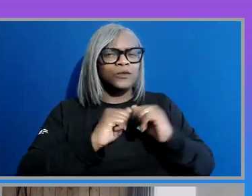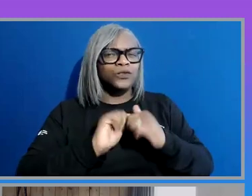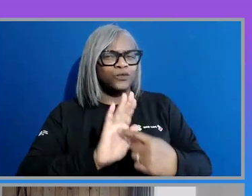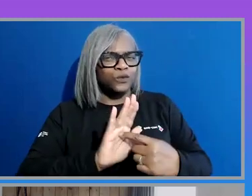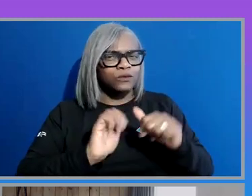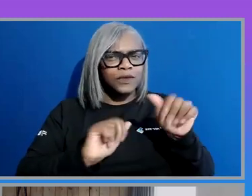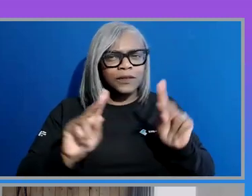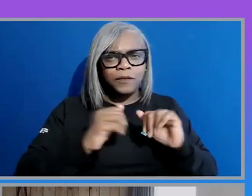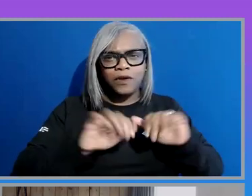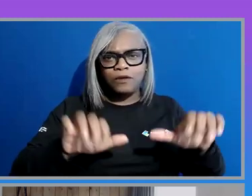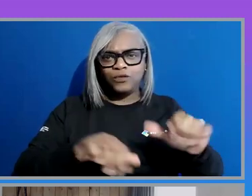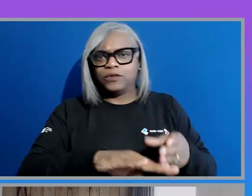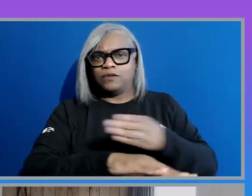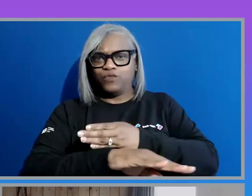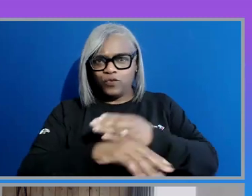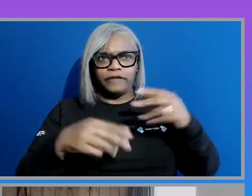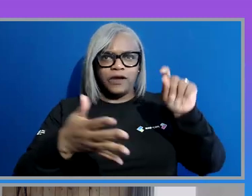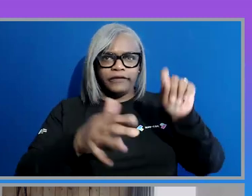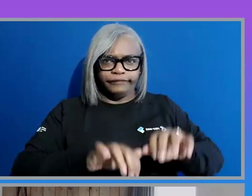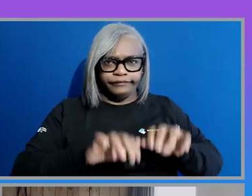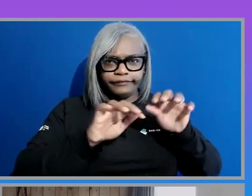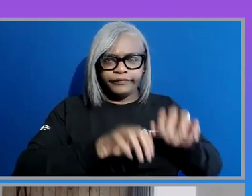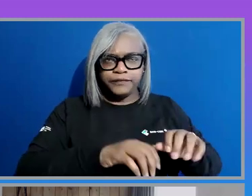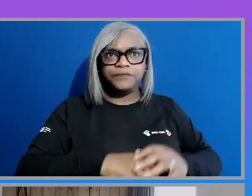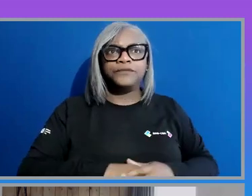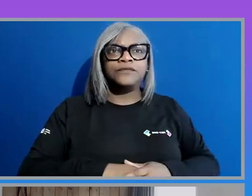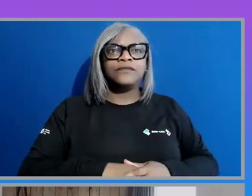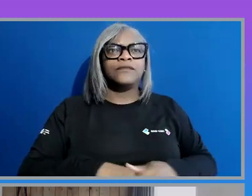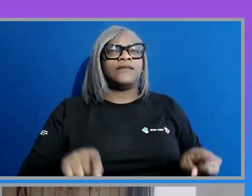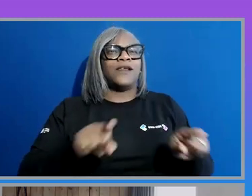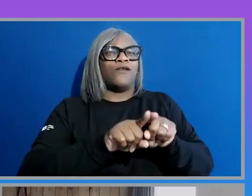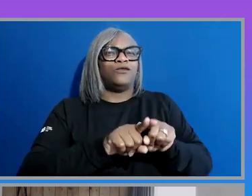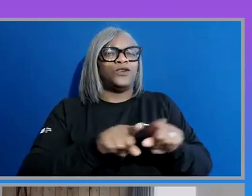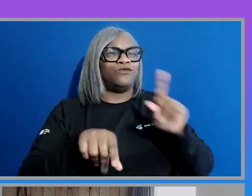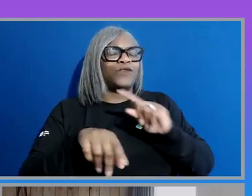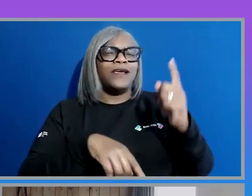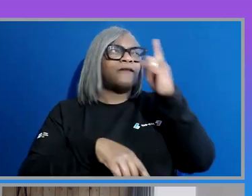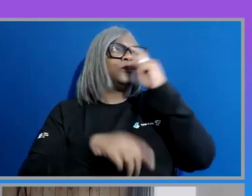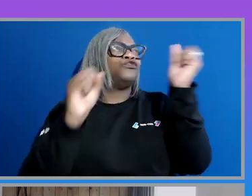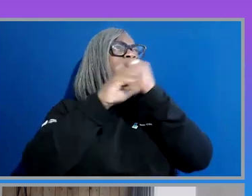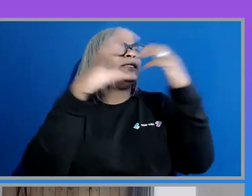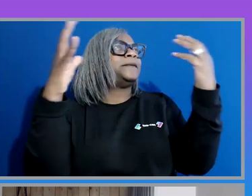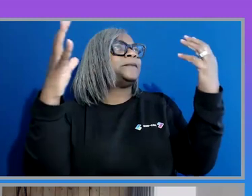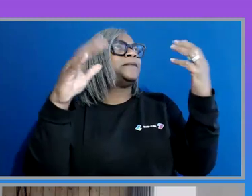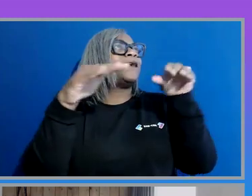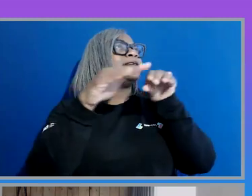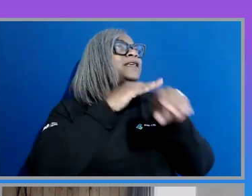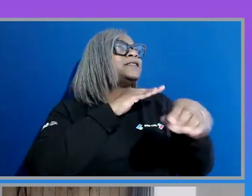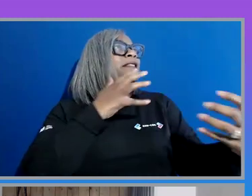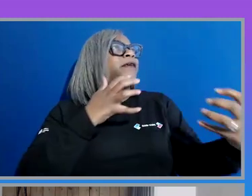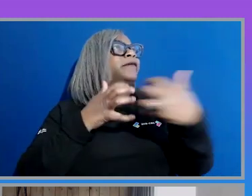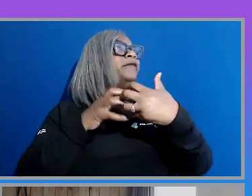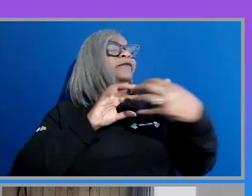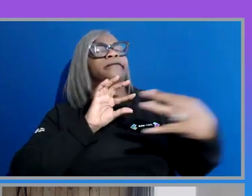too. And while I still dream of the day that accessibility is so baked into the way we craft for the